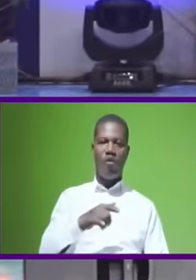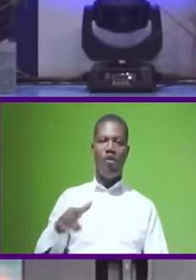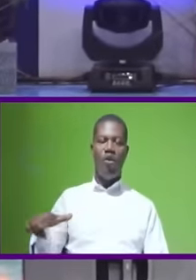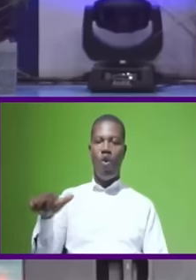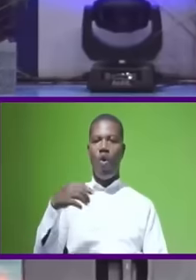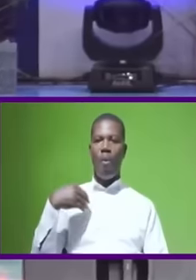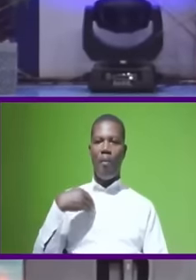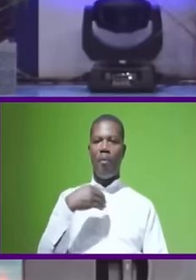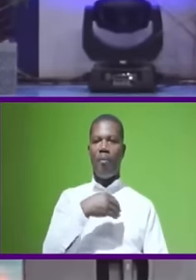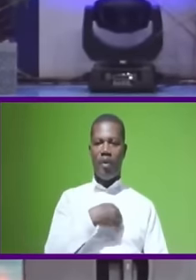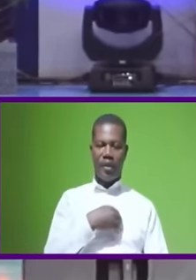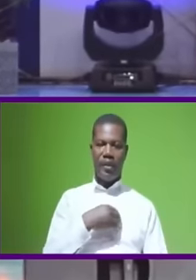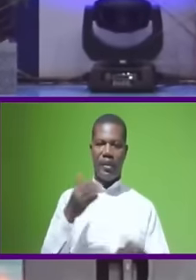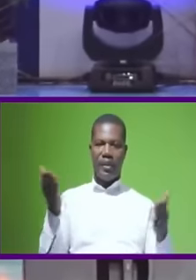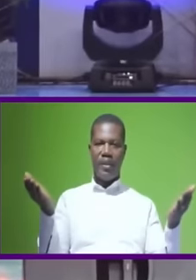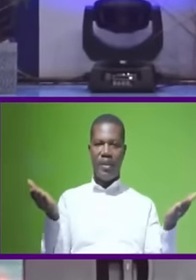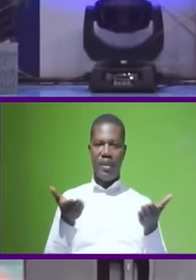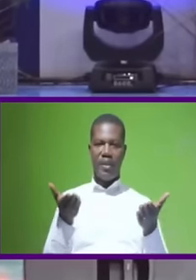Philadelphia. Adesia.